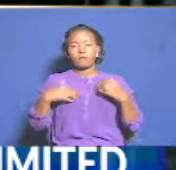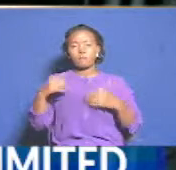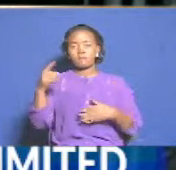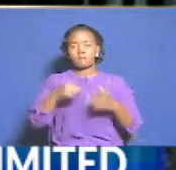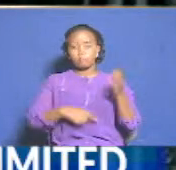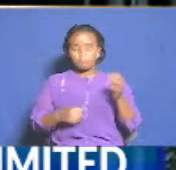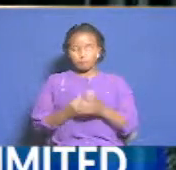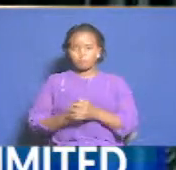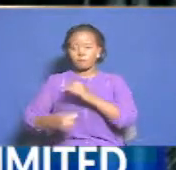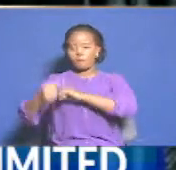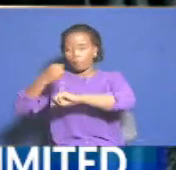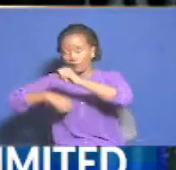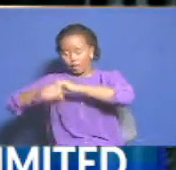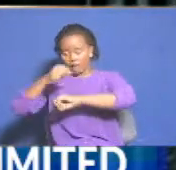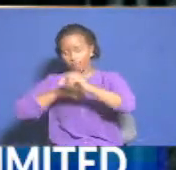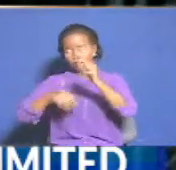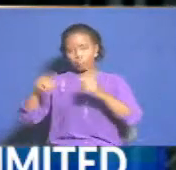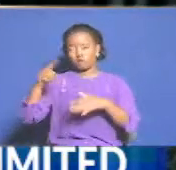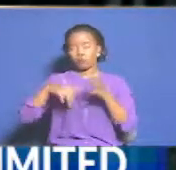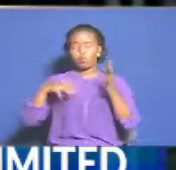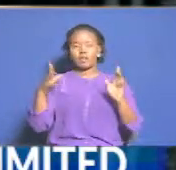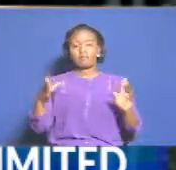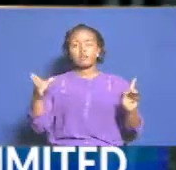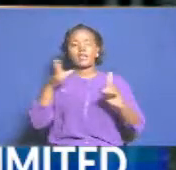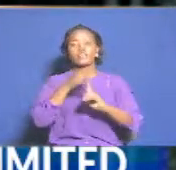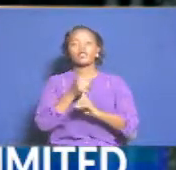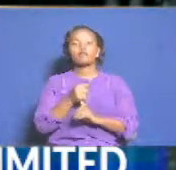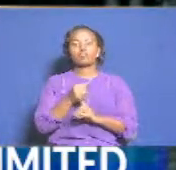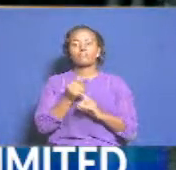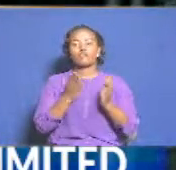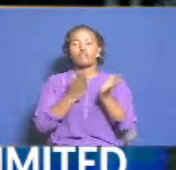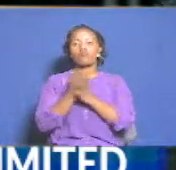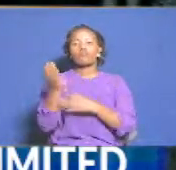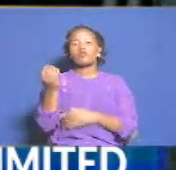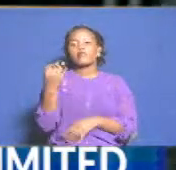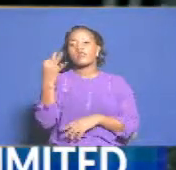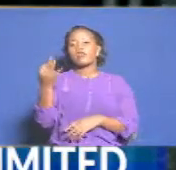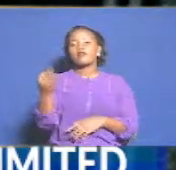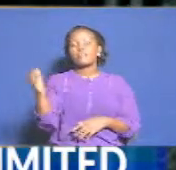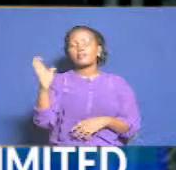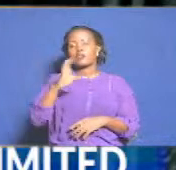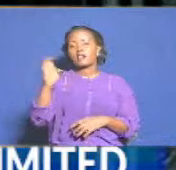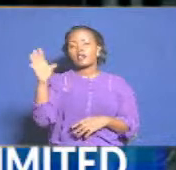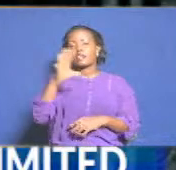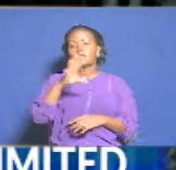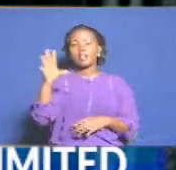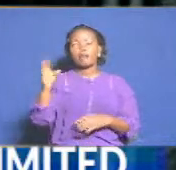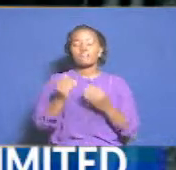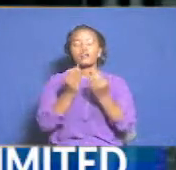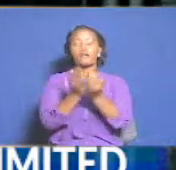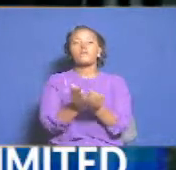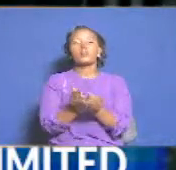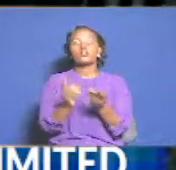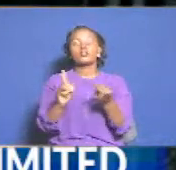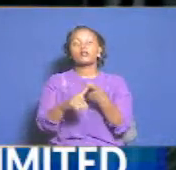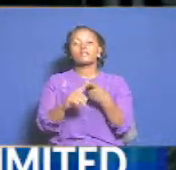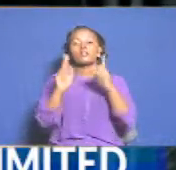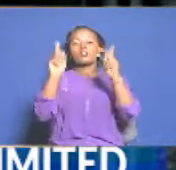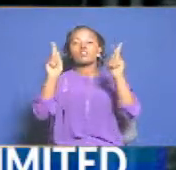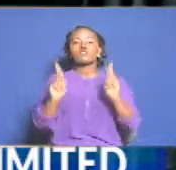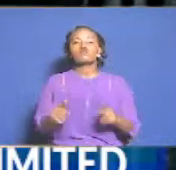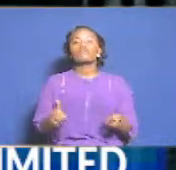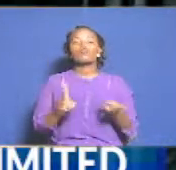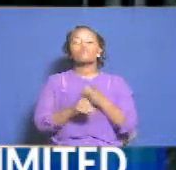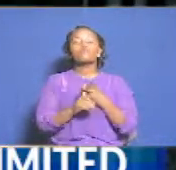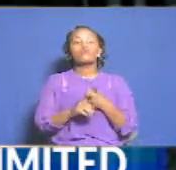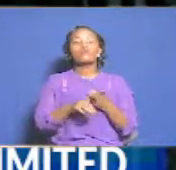the activity that this vessel has undertaken in three East African ports, largely Kisumu here, Jinja in